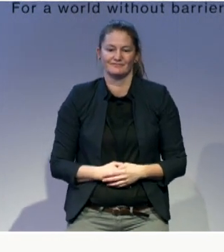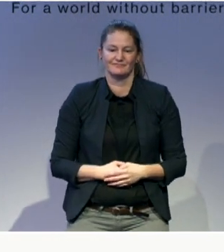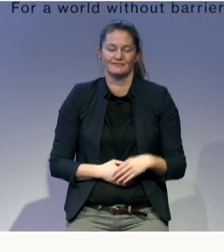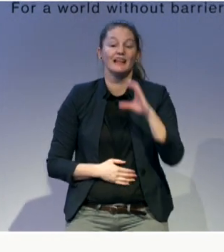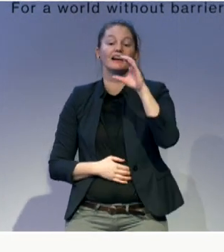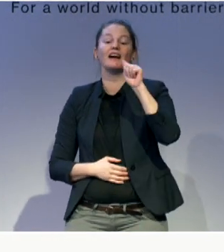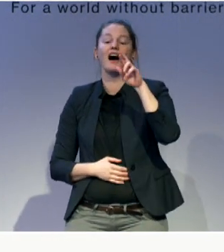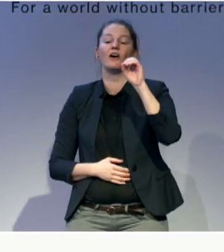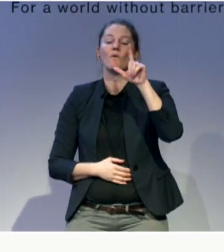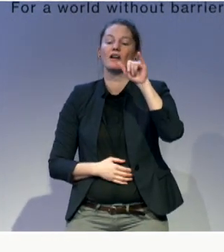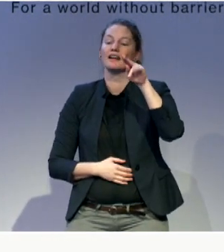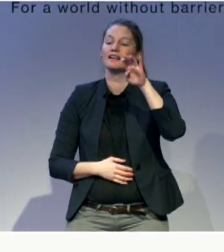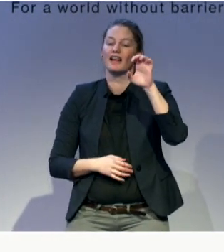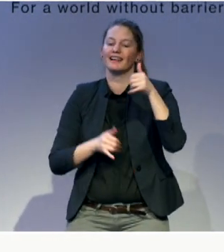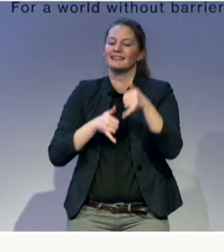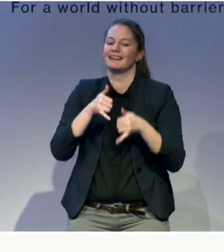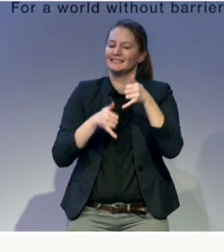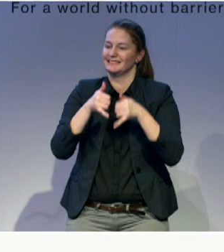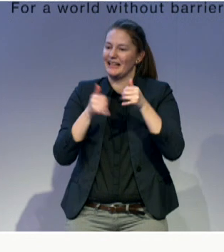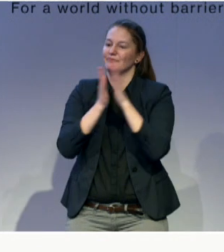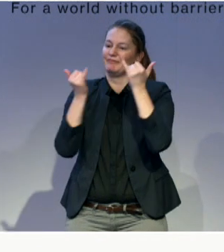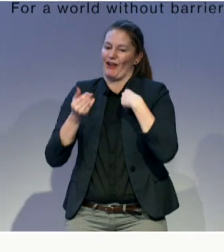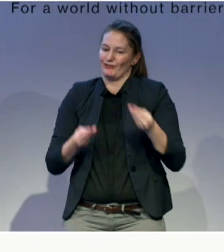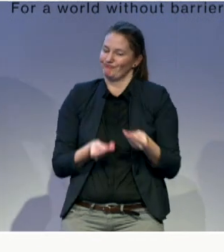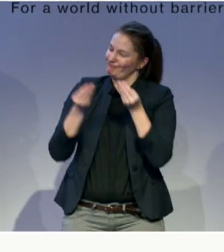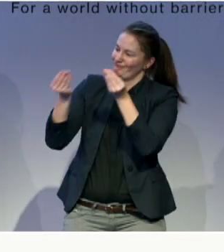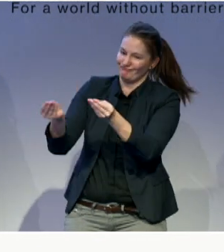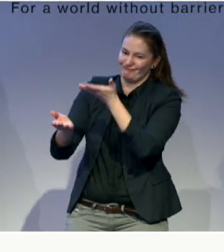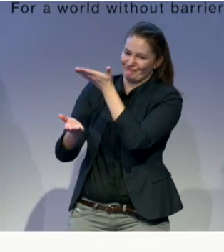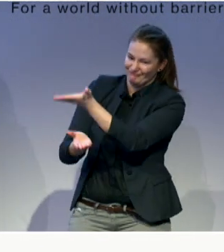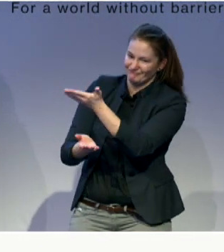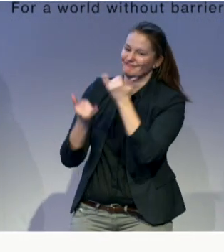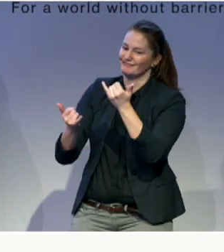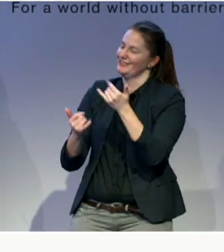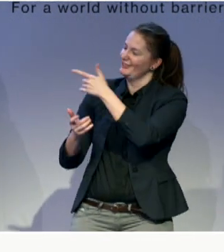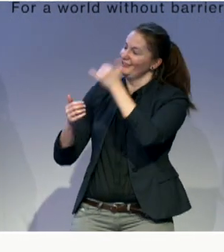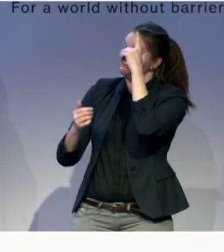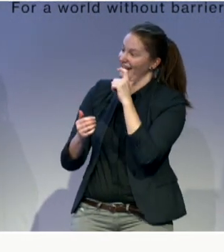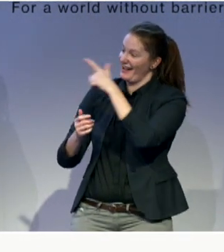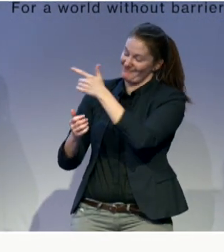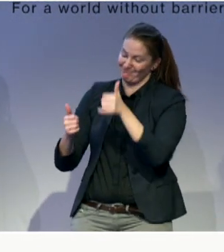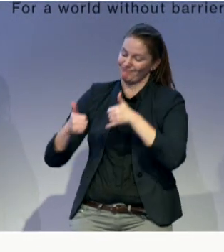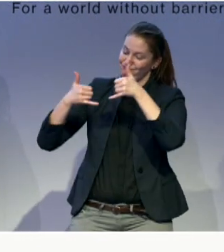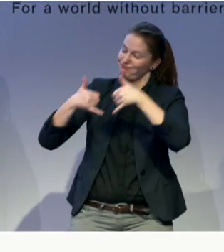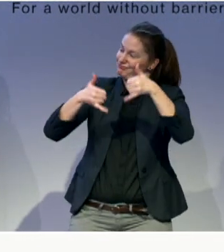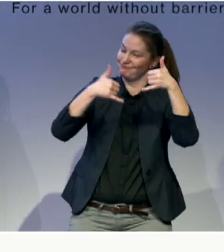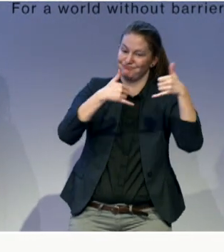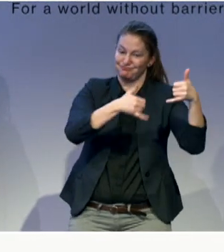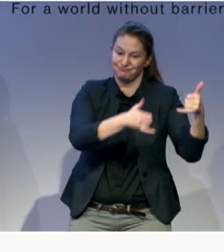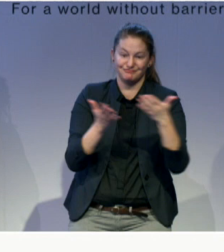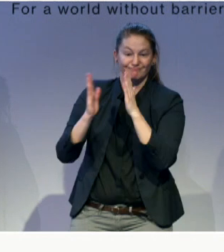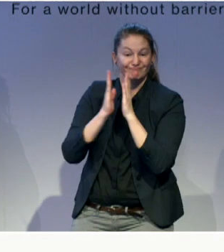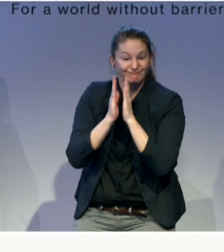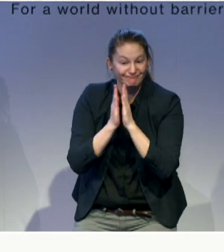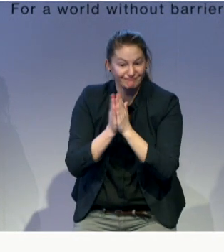at last, do you remember what I mentioned earlier? The Zero Project is just